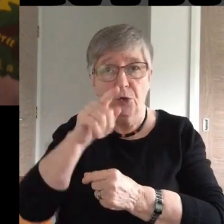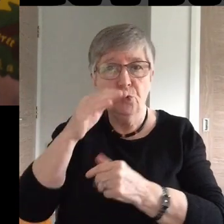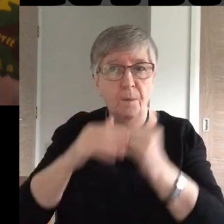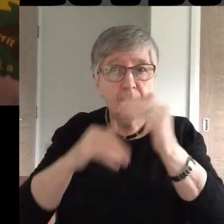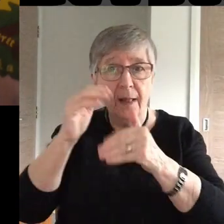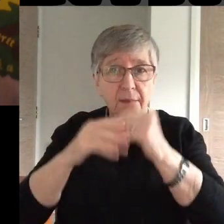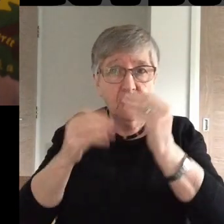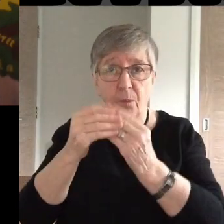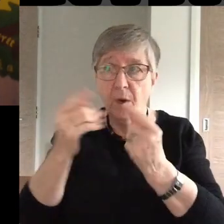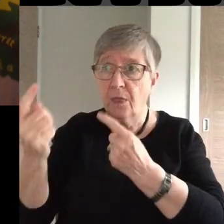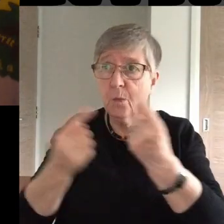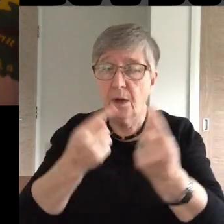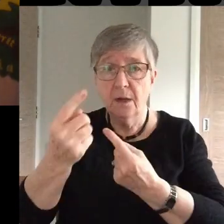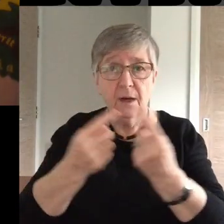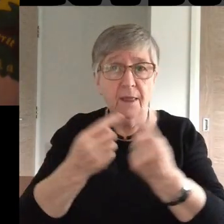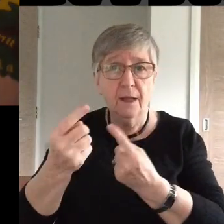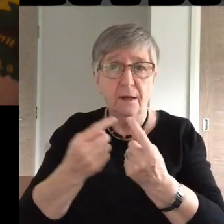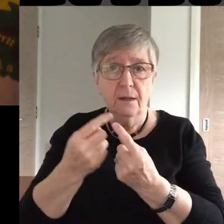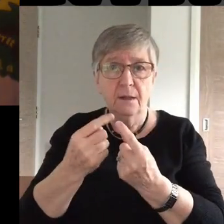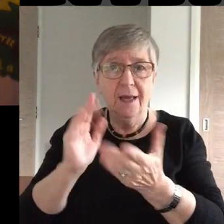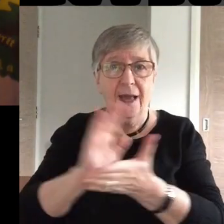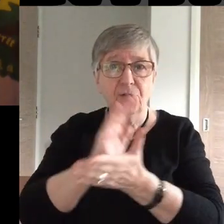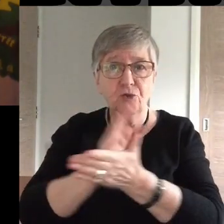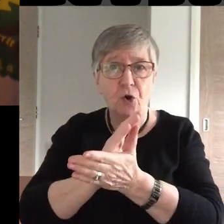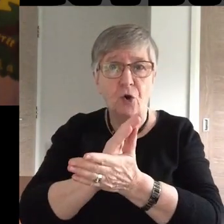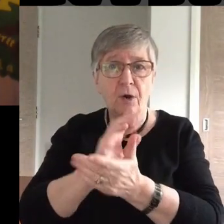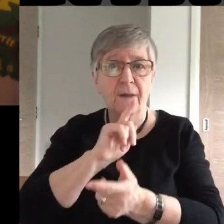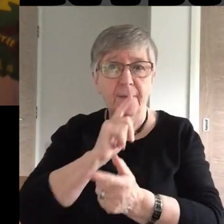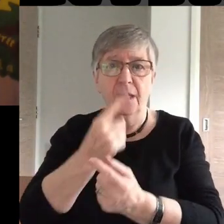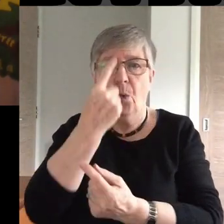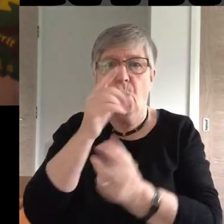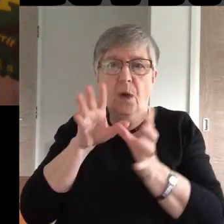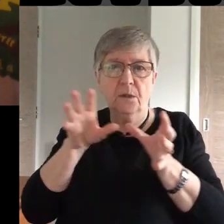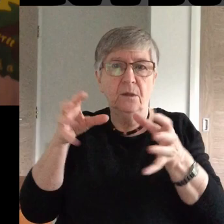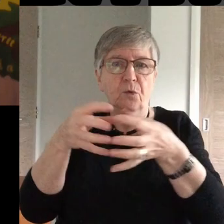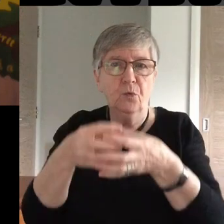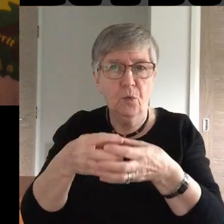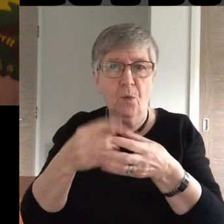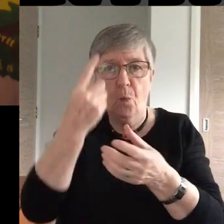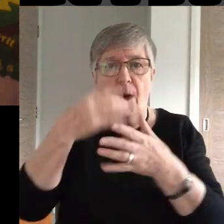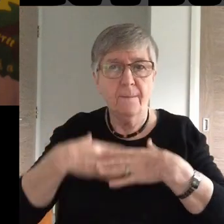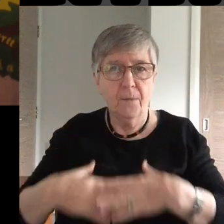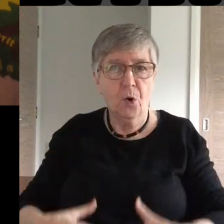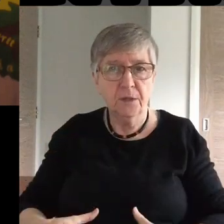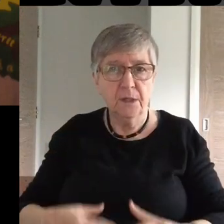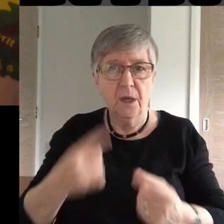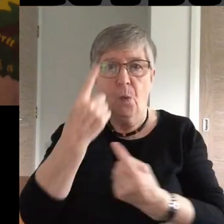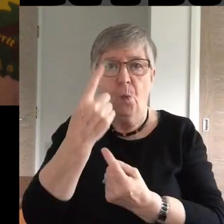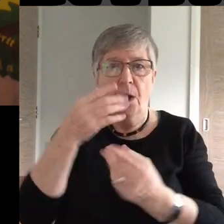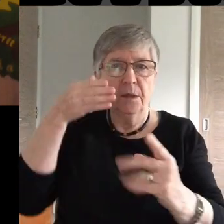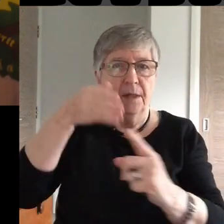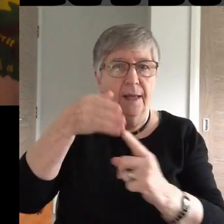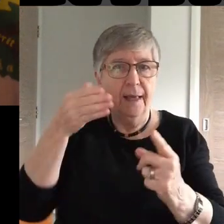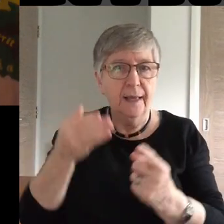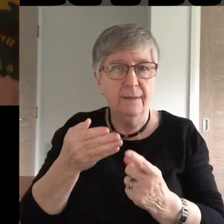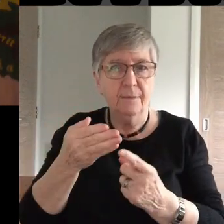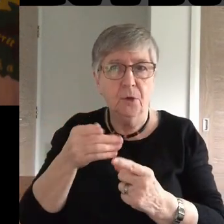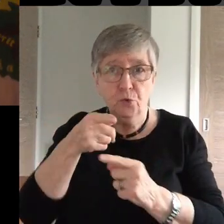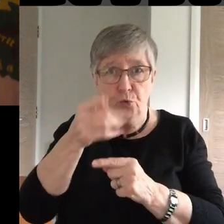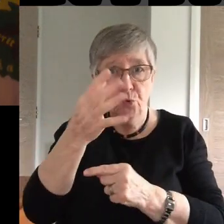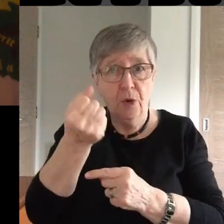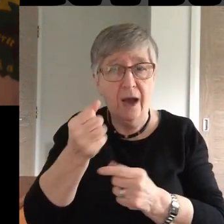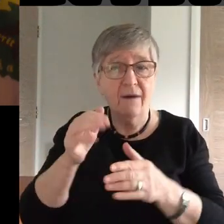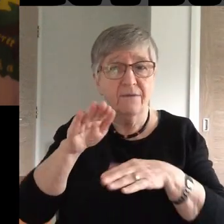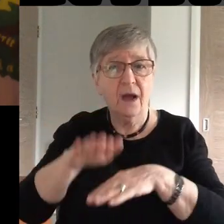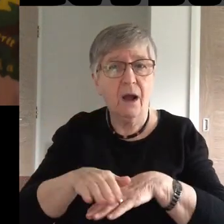other? Do you take joy from being the one body serving the one purpose? He asks them, do you have